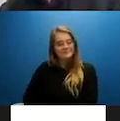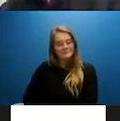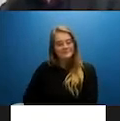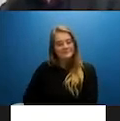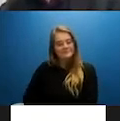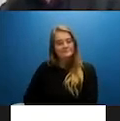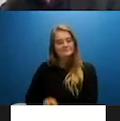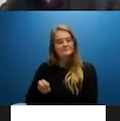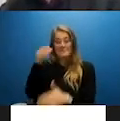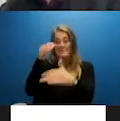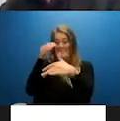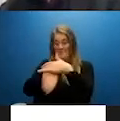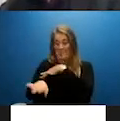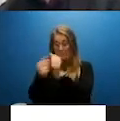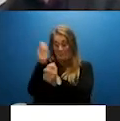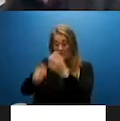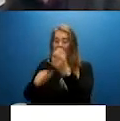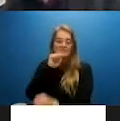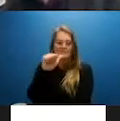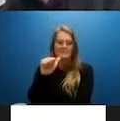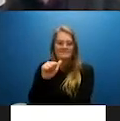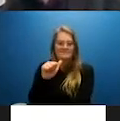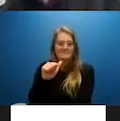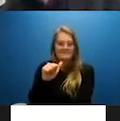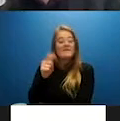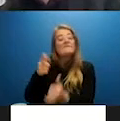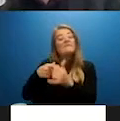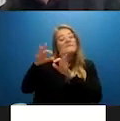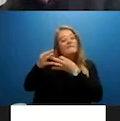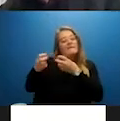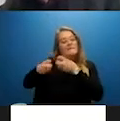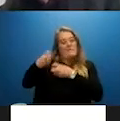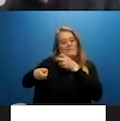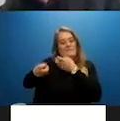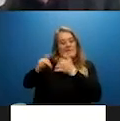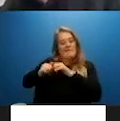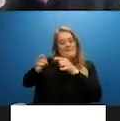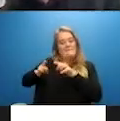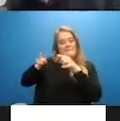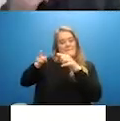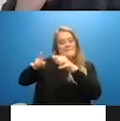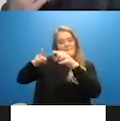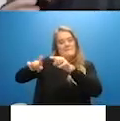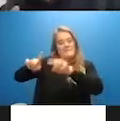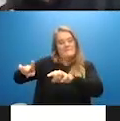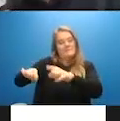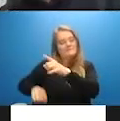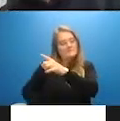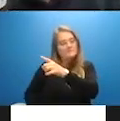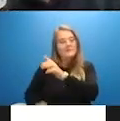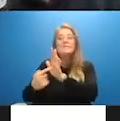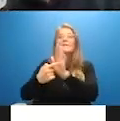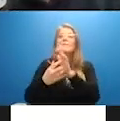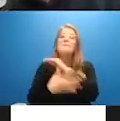They aren't born that way. Consider the family problems that led to it. Family problems such as